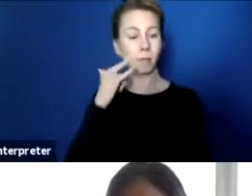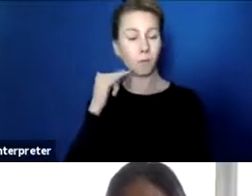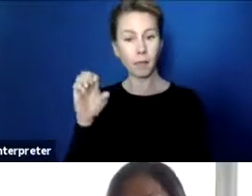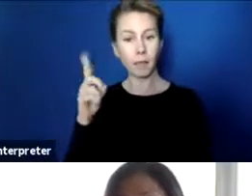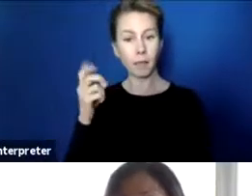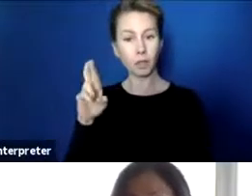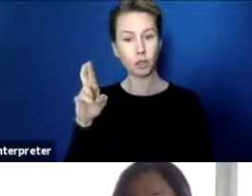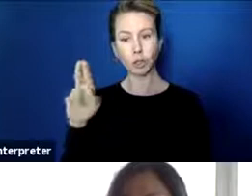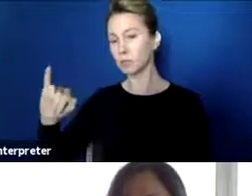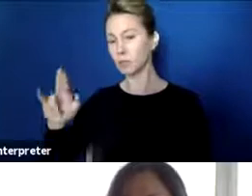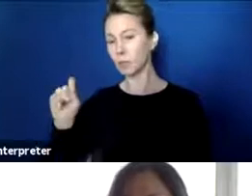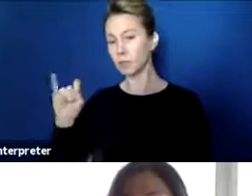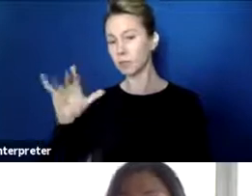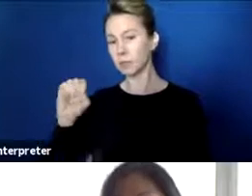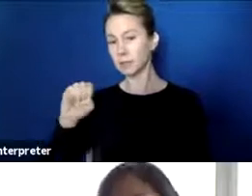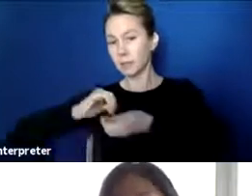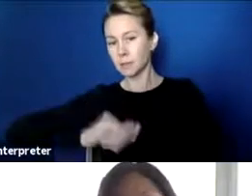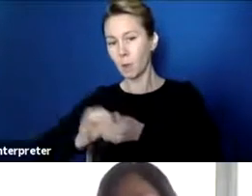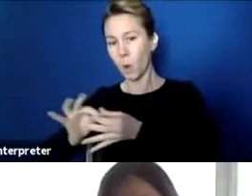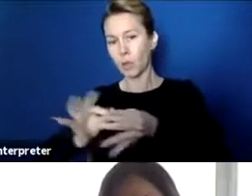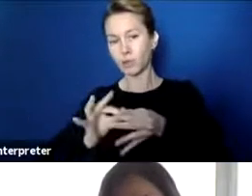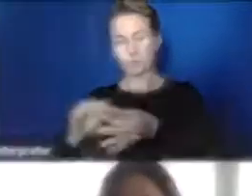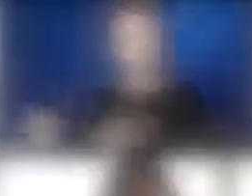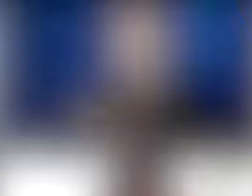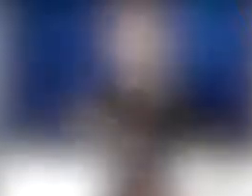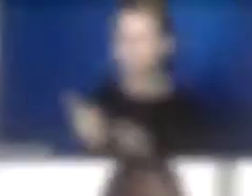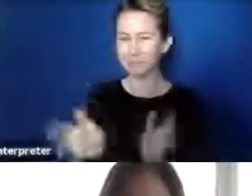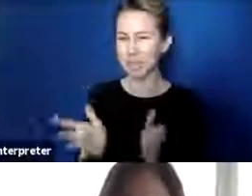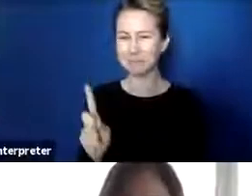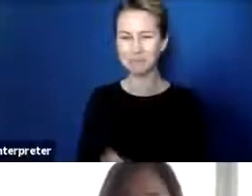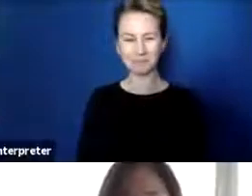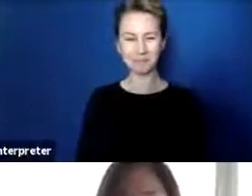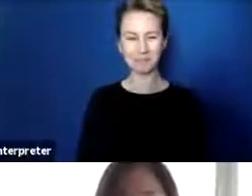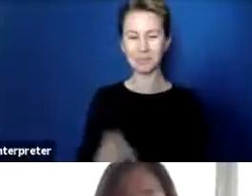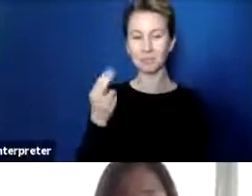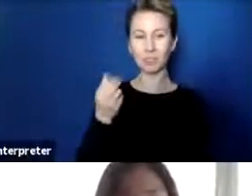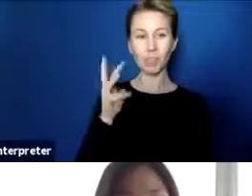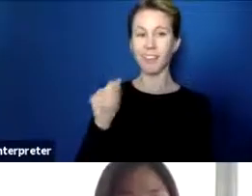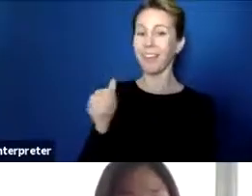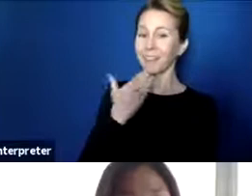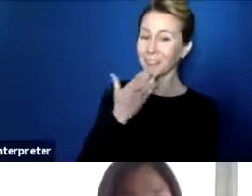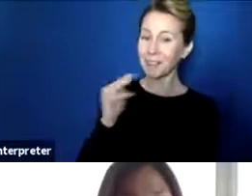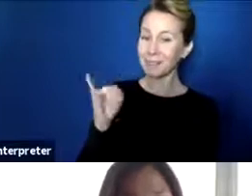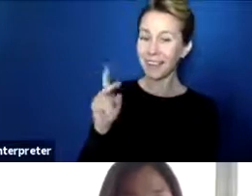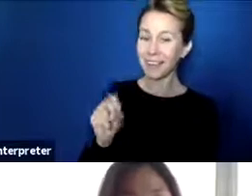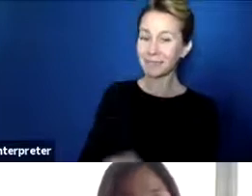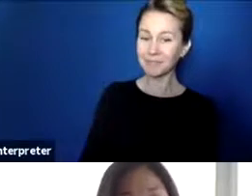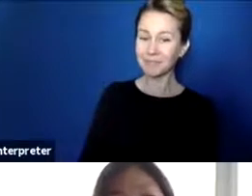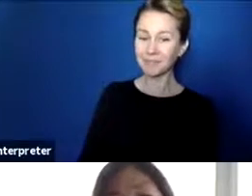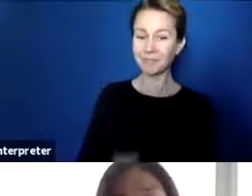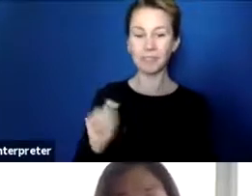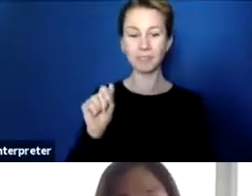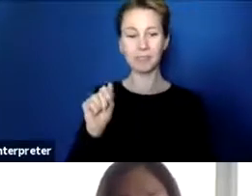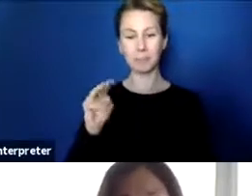Aging Services, San Francisco and Contra Costa Counties Ombudsman's Office, as well as